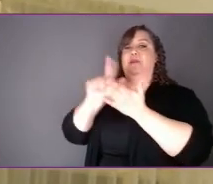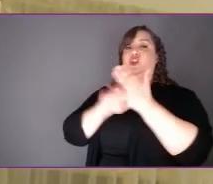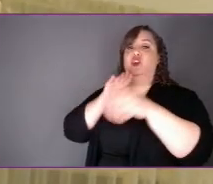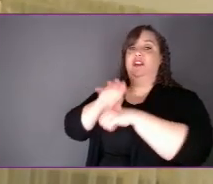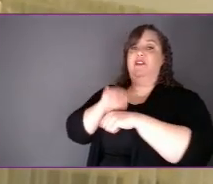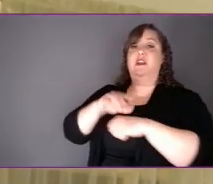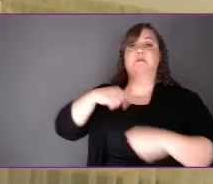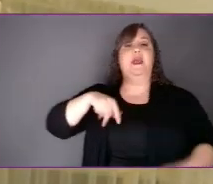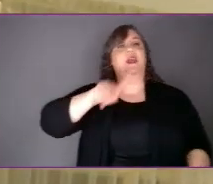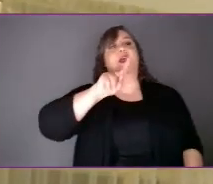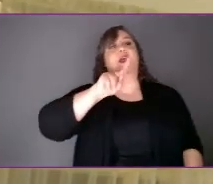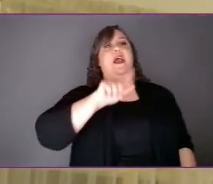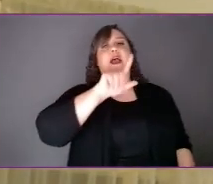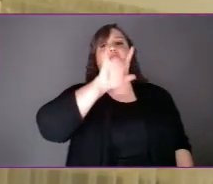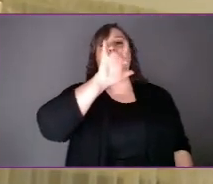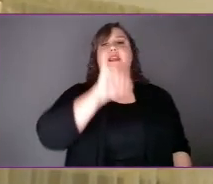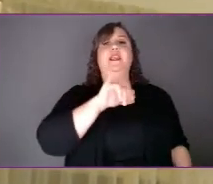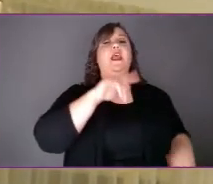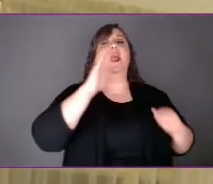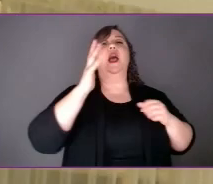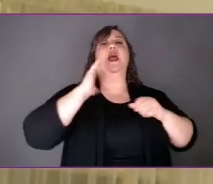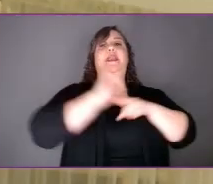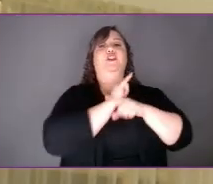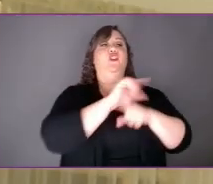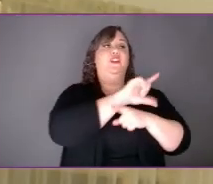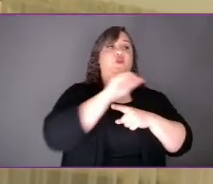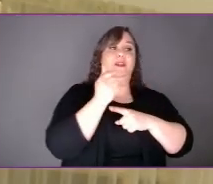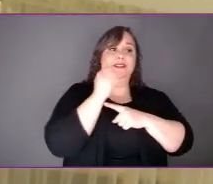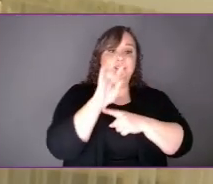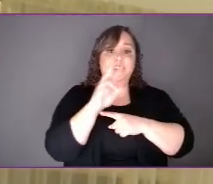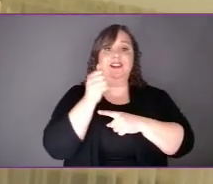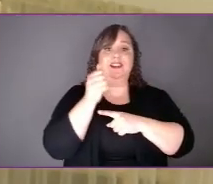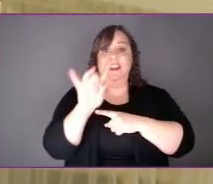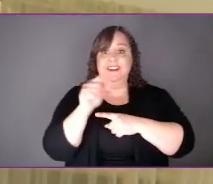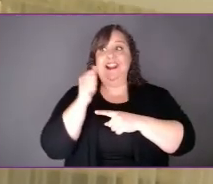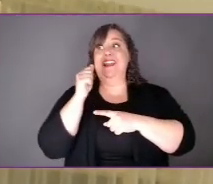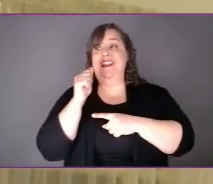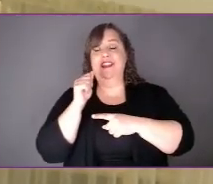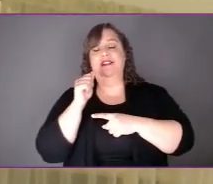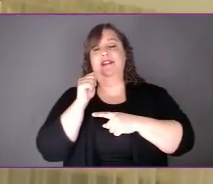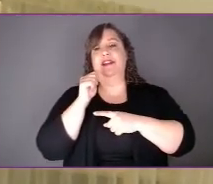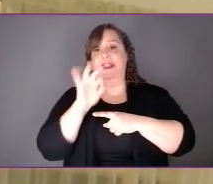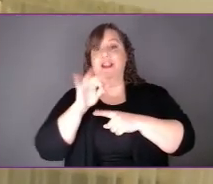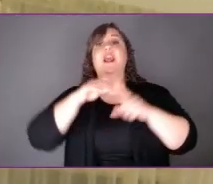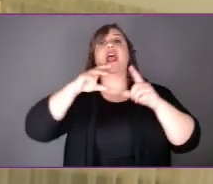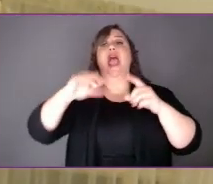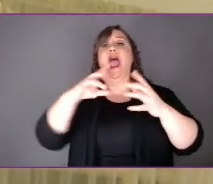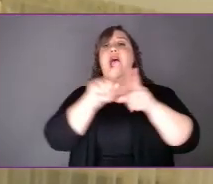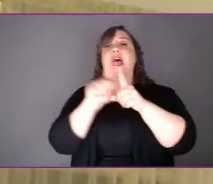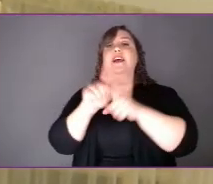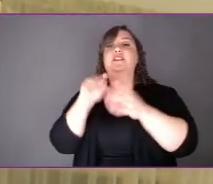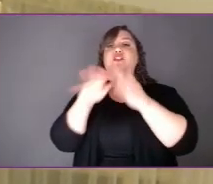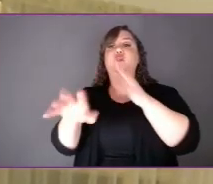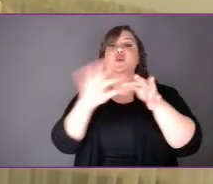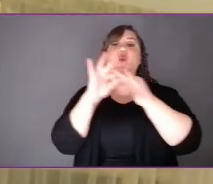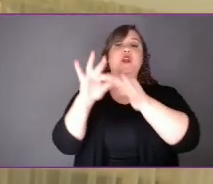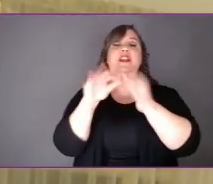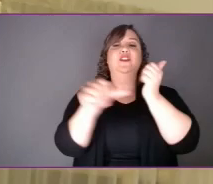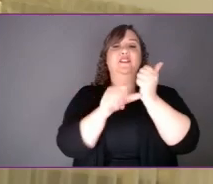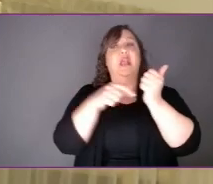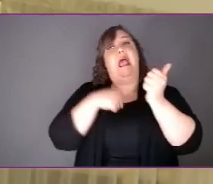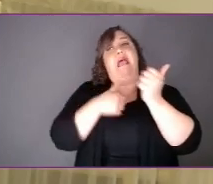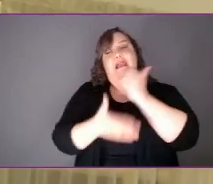NASA in 2016, 2017, and 2018 as a student coordinator assistant helping coordinate the NASA internship